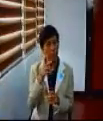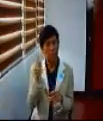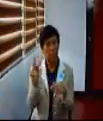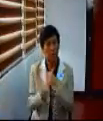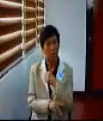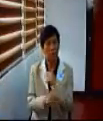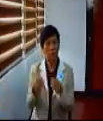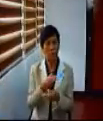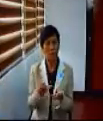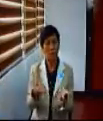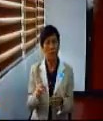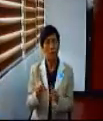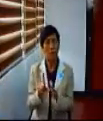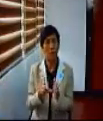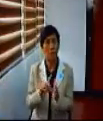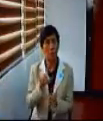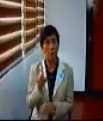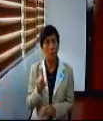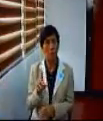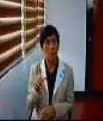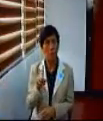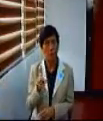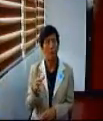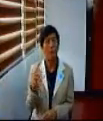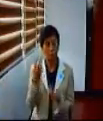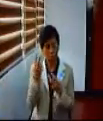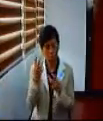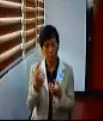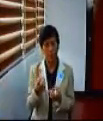law? I do. Thank you.